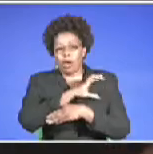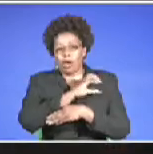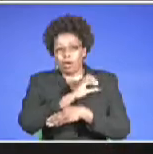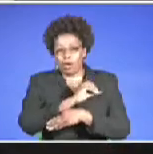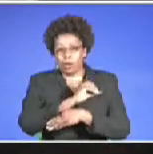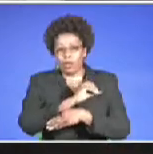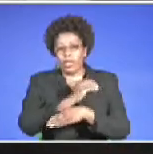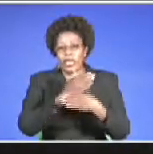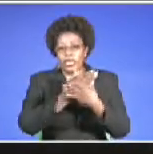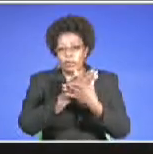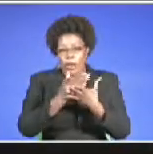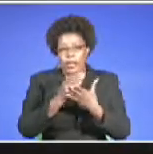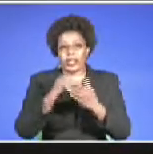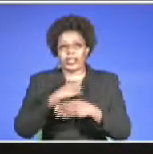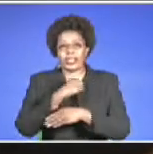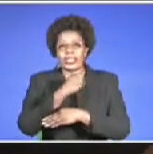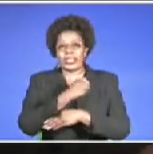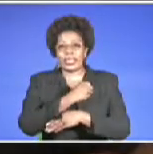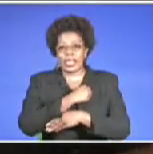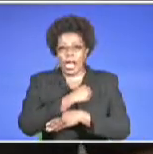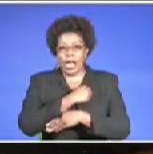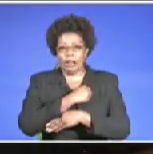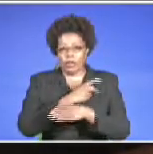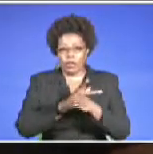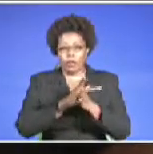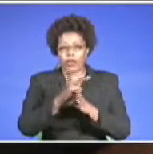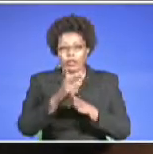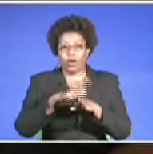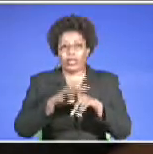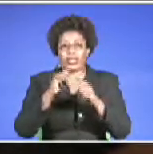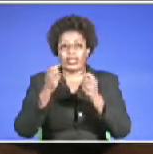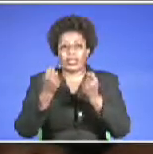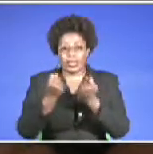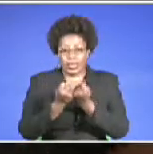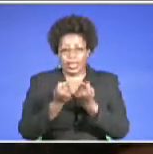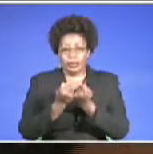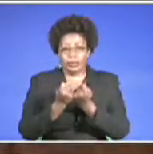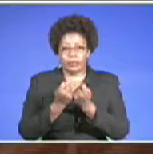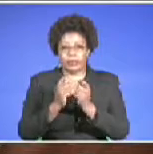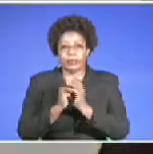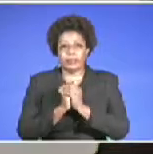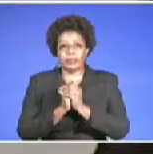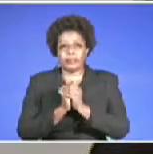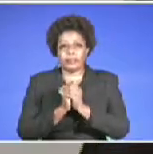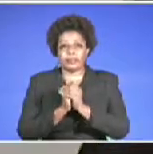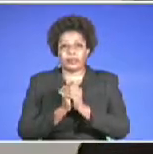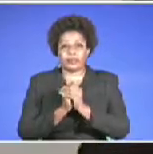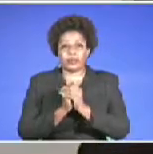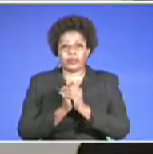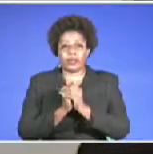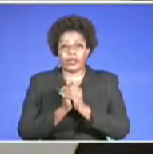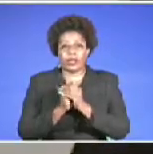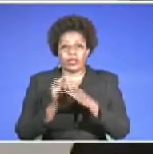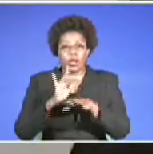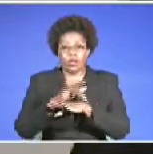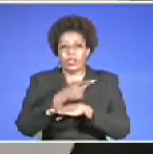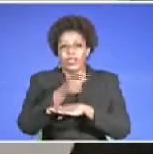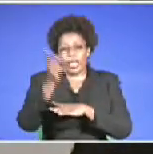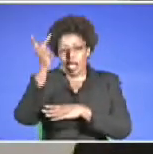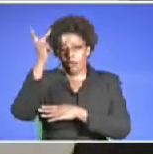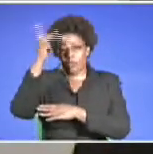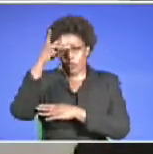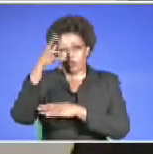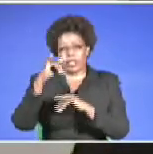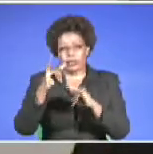coaching staff. And as with the amount of professionals on the team, coaching them should not be a challenge. Michael said earlier, they're all pros, though. They